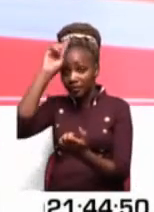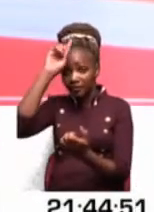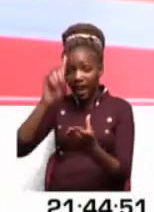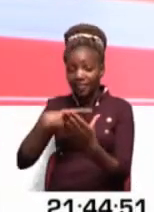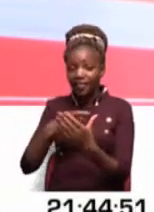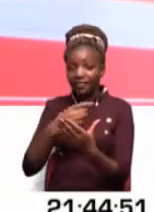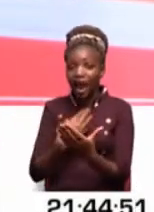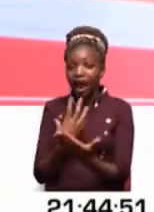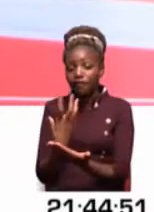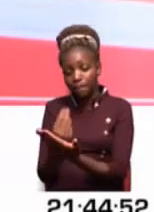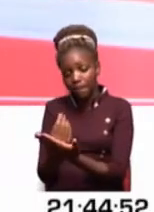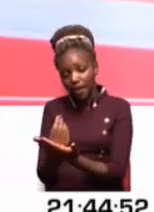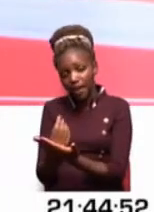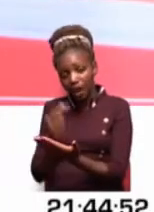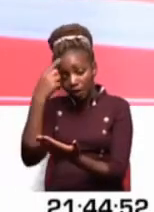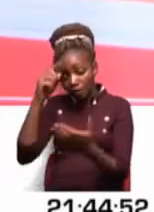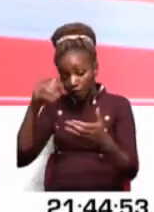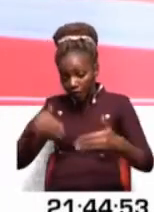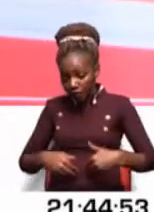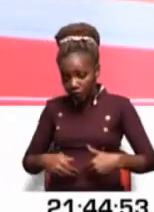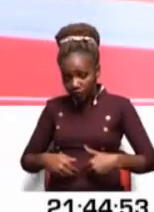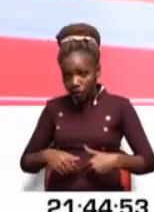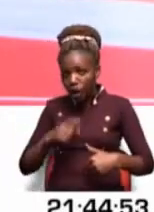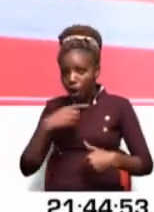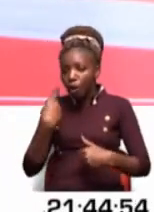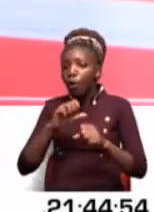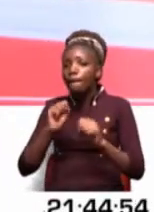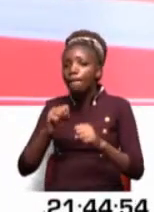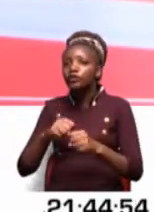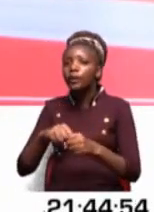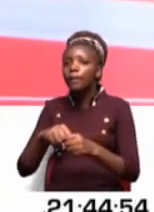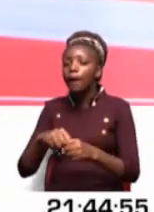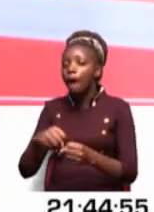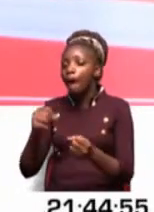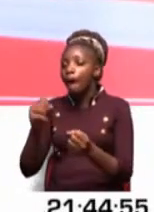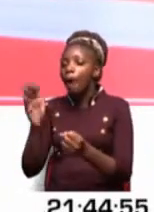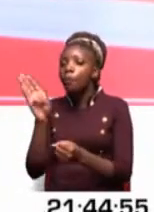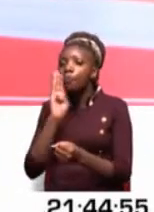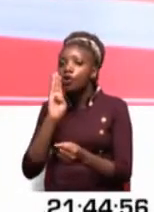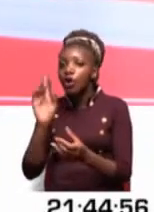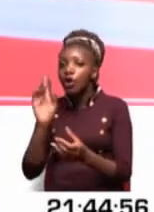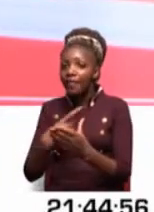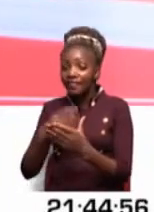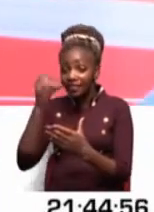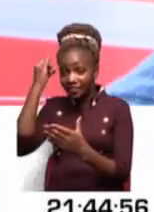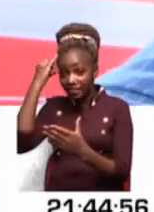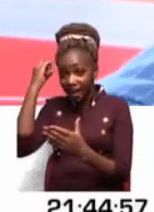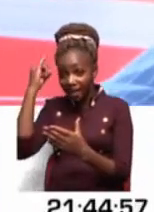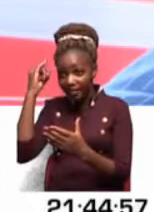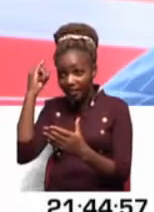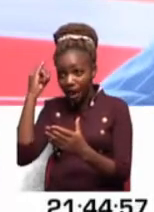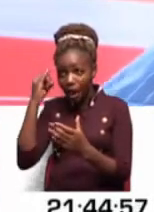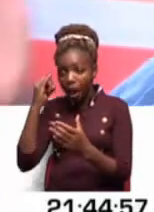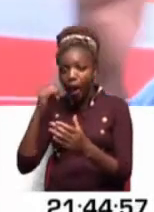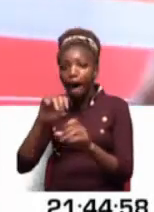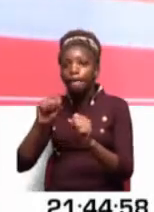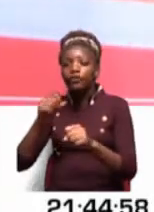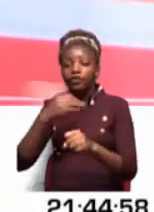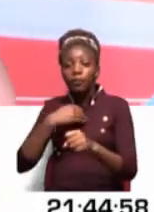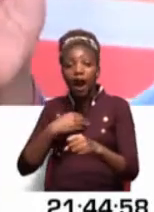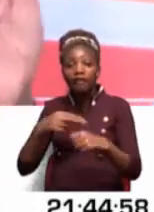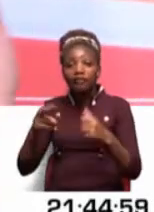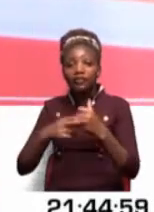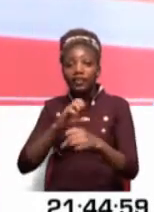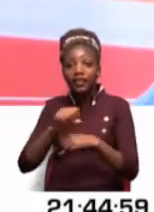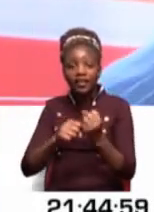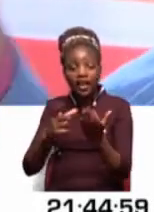money available to the young people who can then borrow, and the idea is that they are to use the money for 7 years, mm-hmm. then given